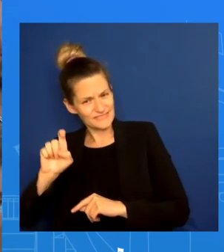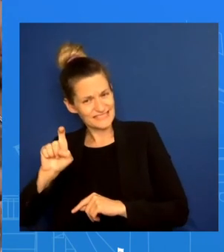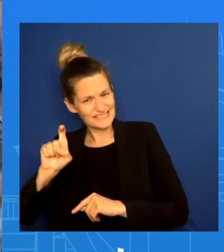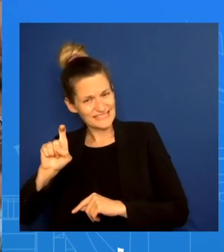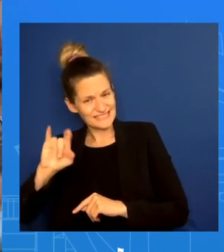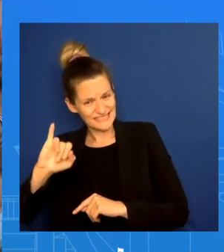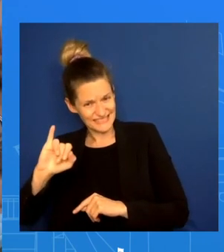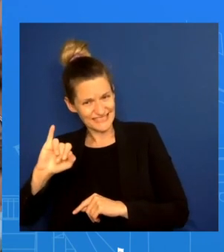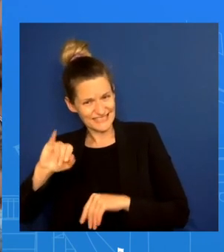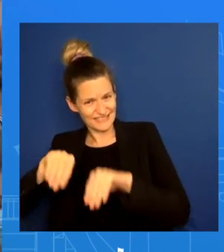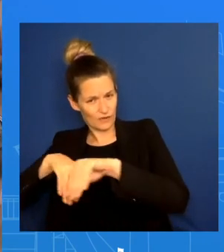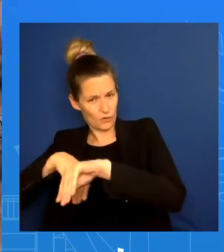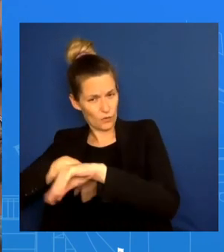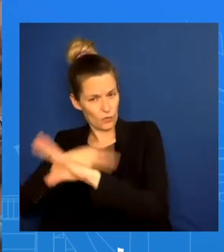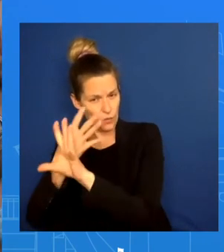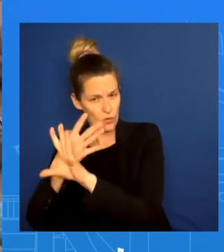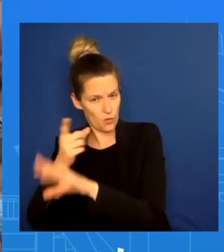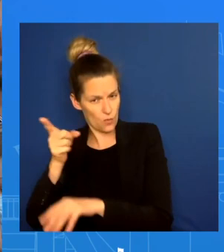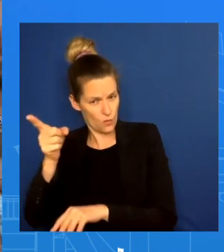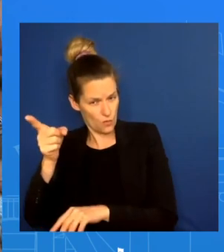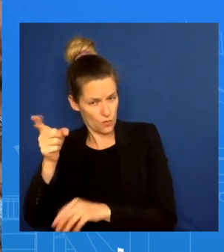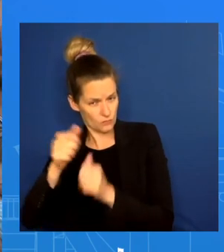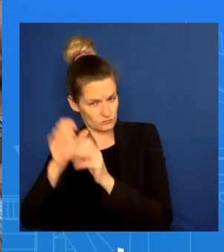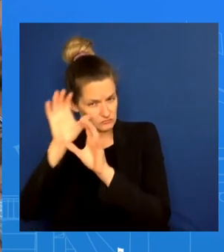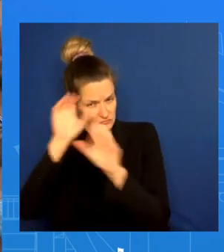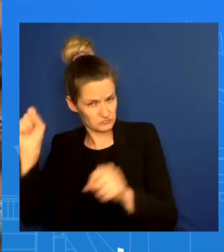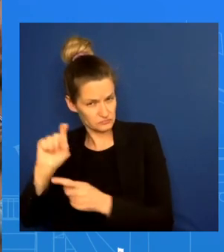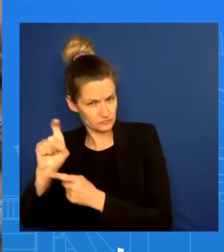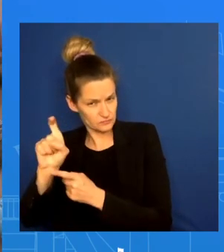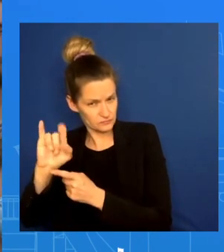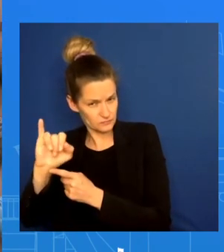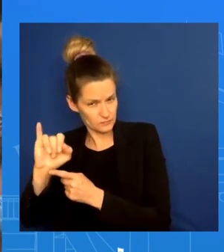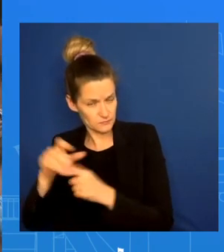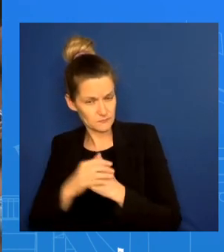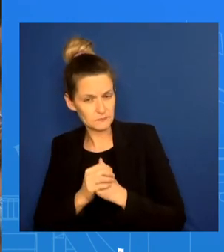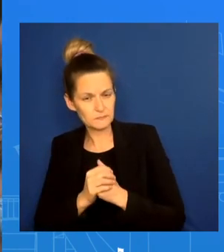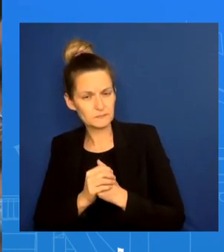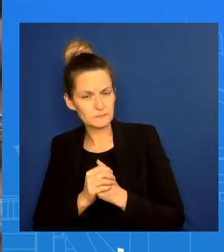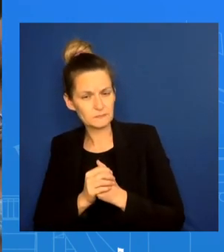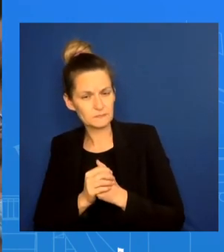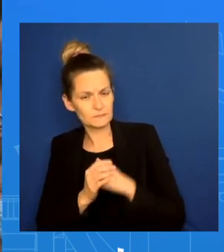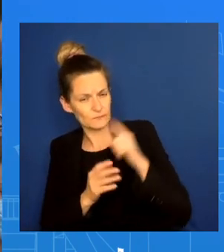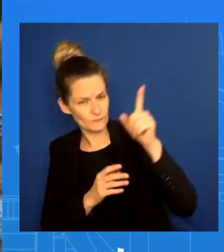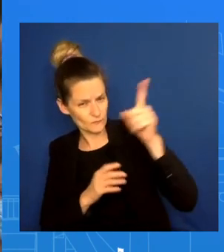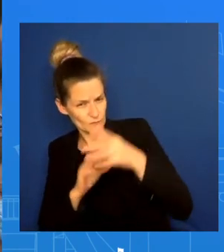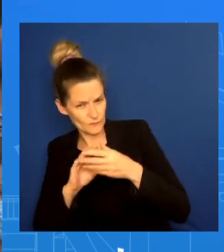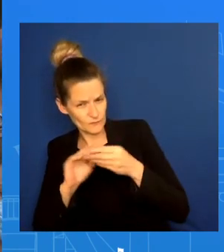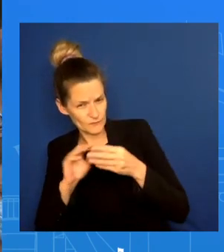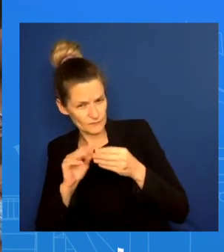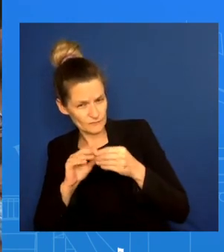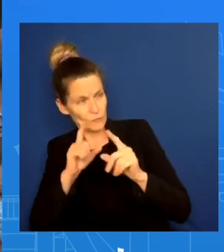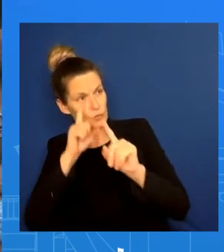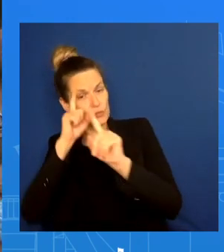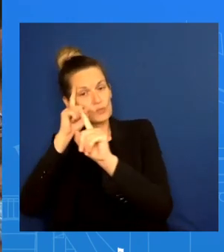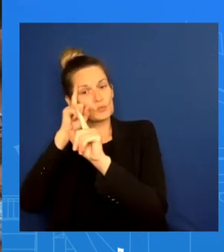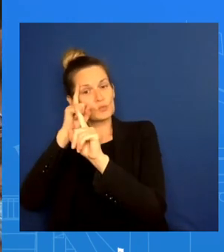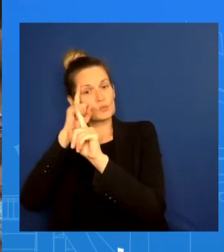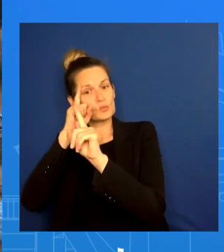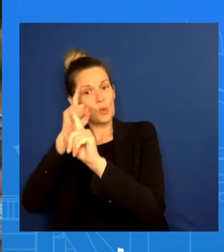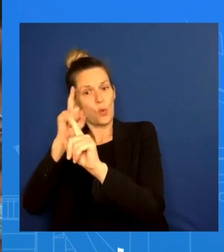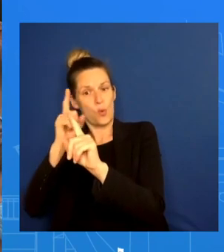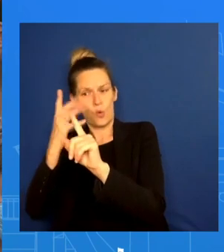you keep stressing that the president's, perhaps his main goal is to have the lines of communication open. It's also often been said the president is somebody who likes to